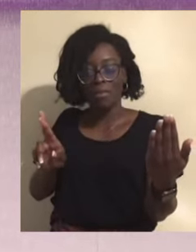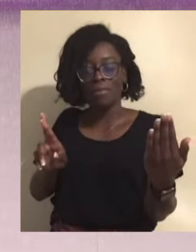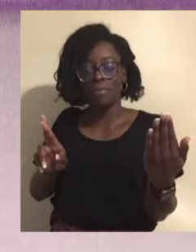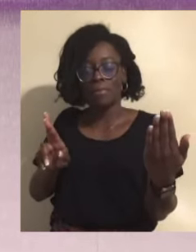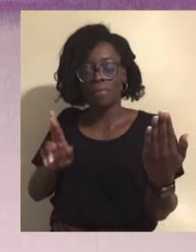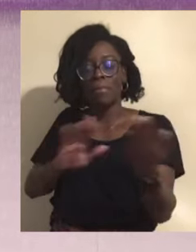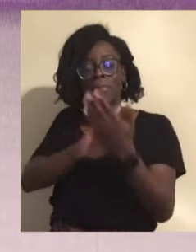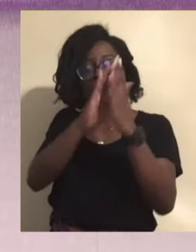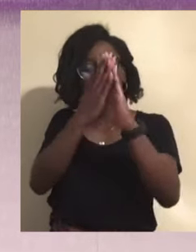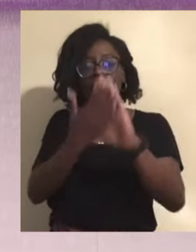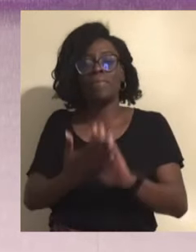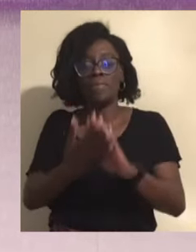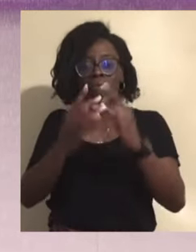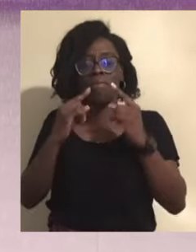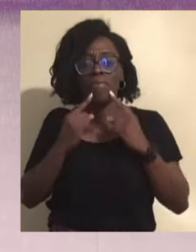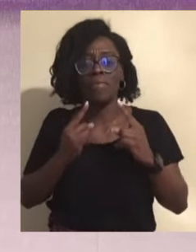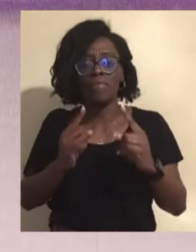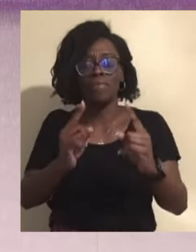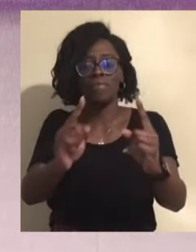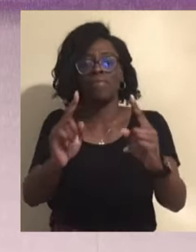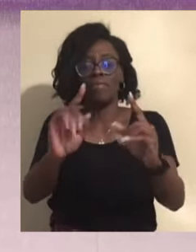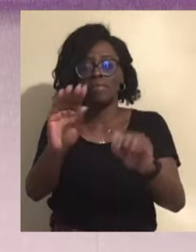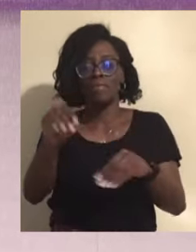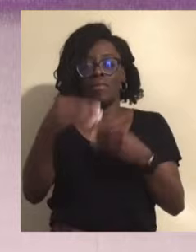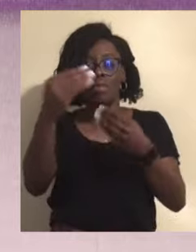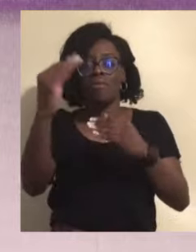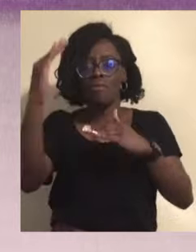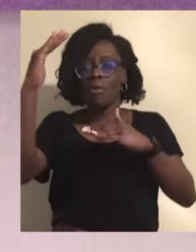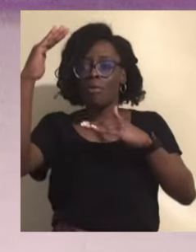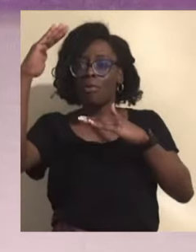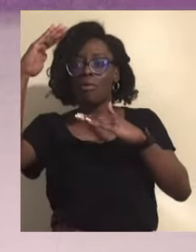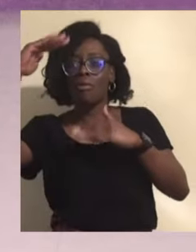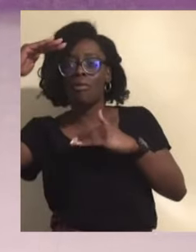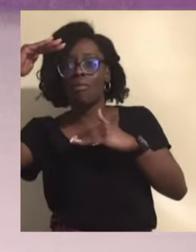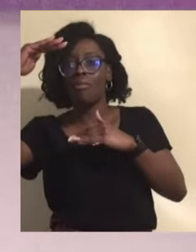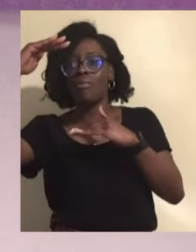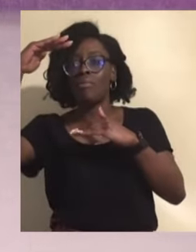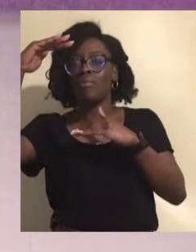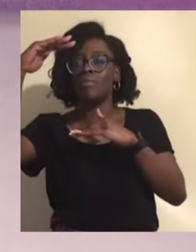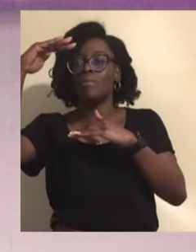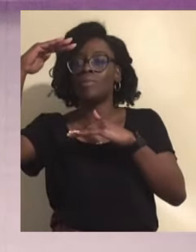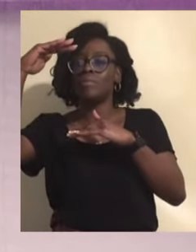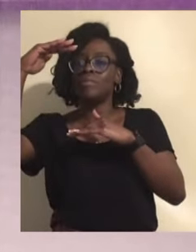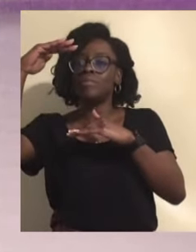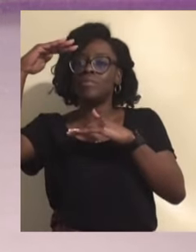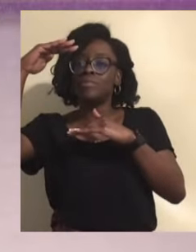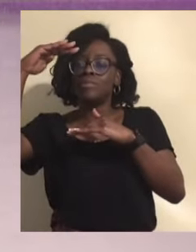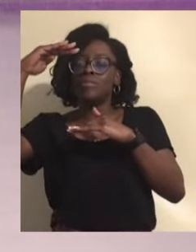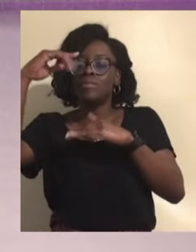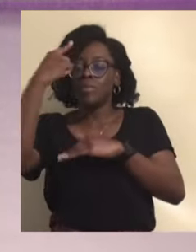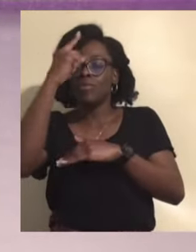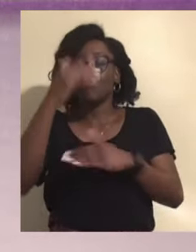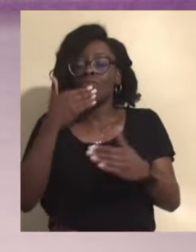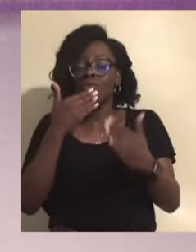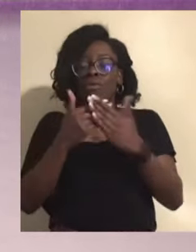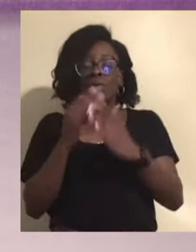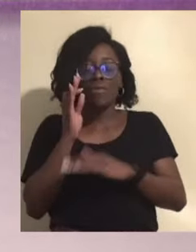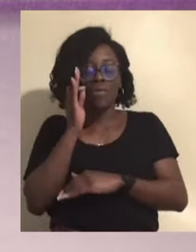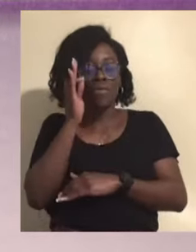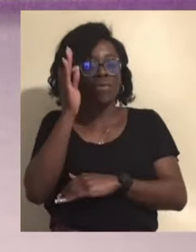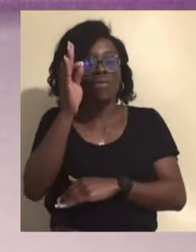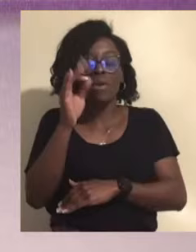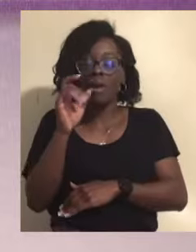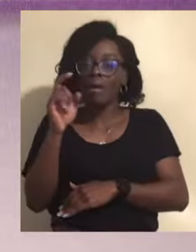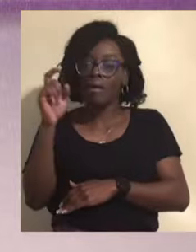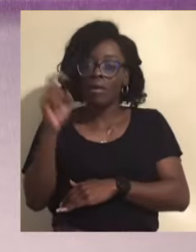hope, and to bring you into a glorious future. I just need you to slap five people a high